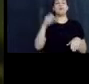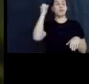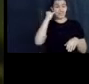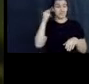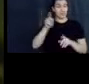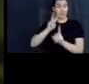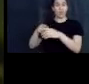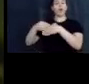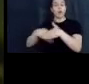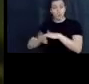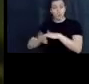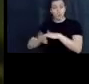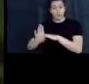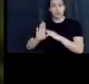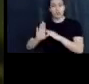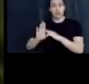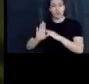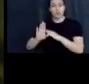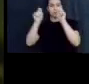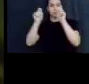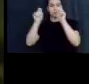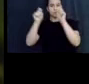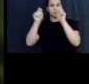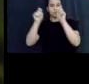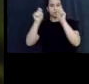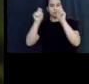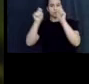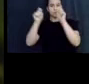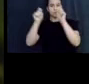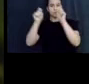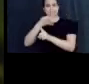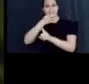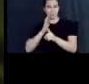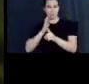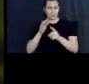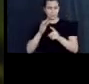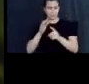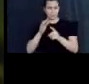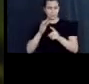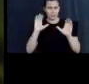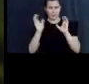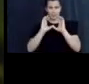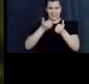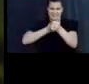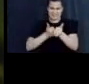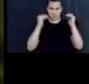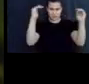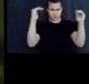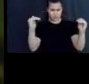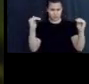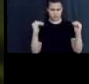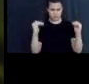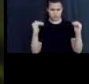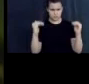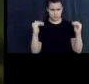our transcript evaluators will go through class by class and make sure that you get the credit that we can give you, and you get as much credit as